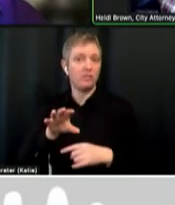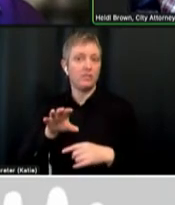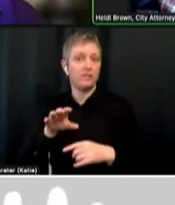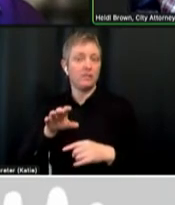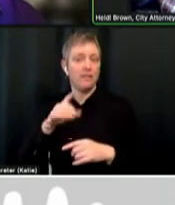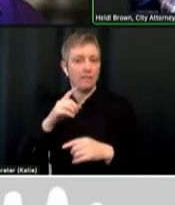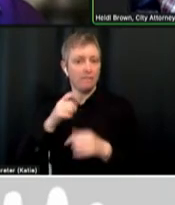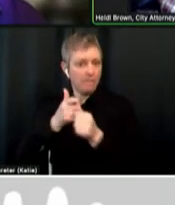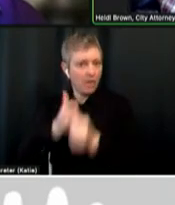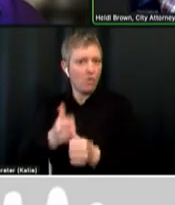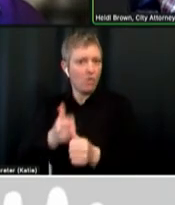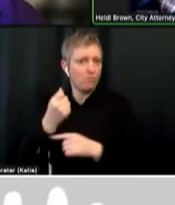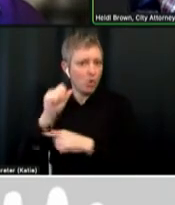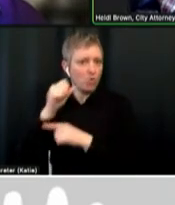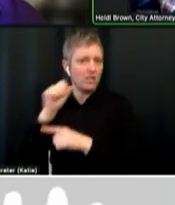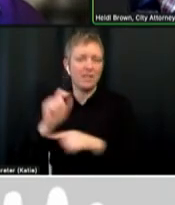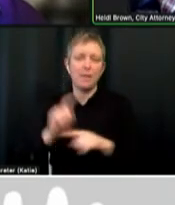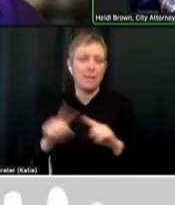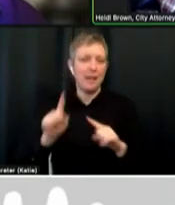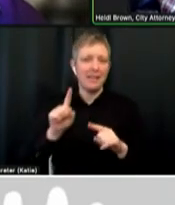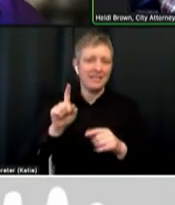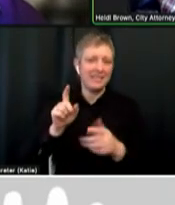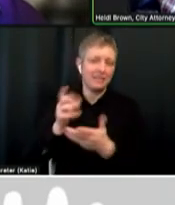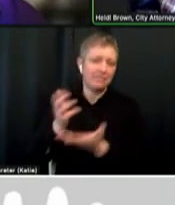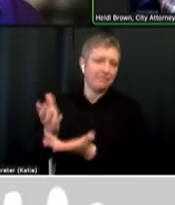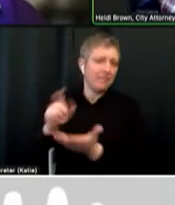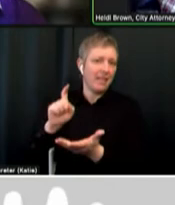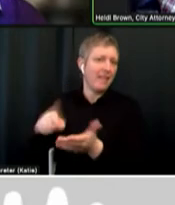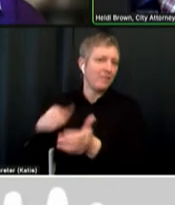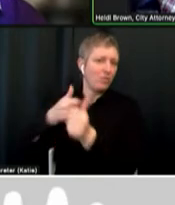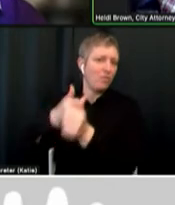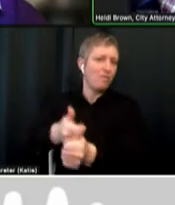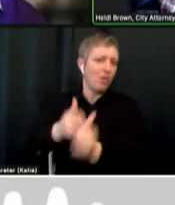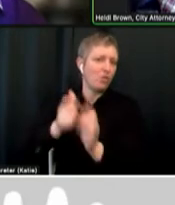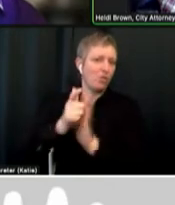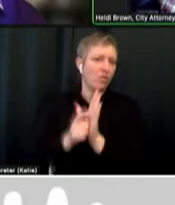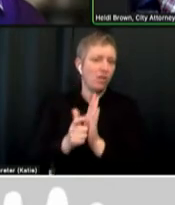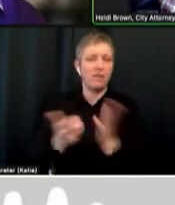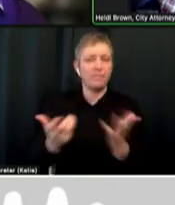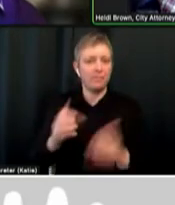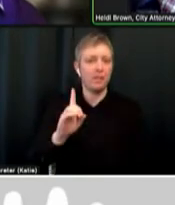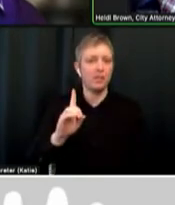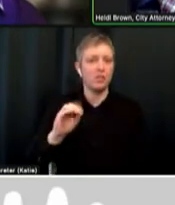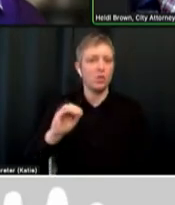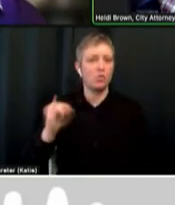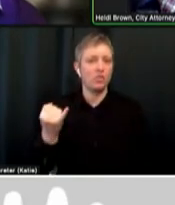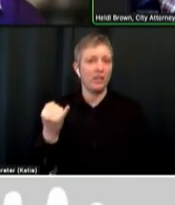the, we had to put that in there, and DOJ, which we greatly appreciated,